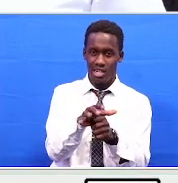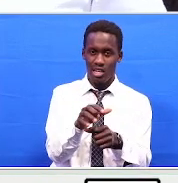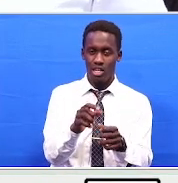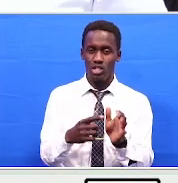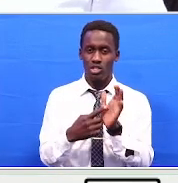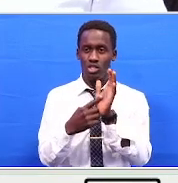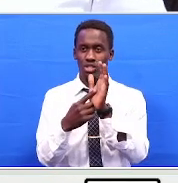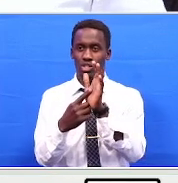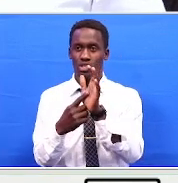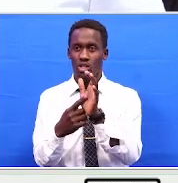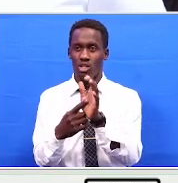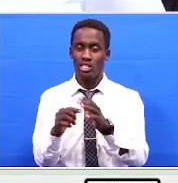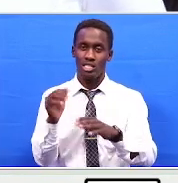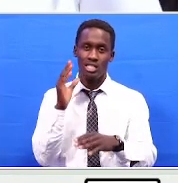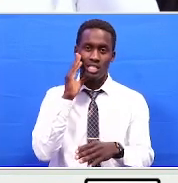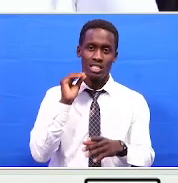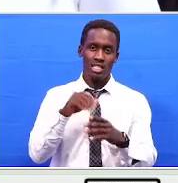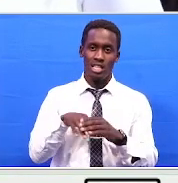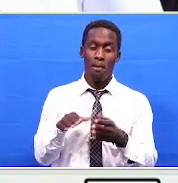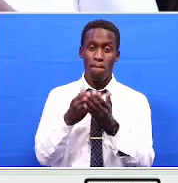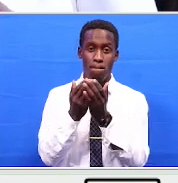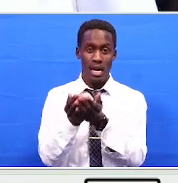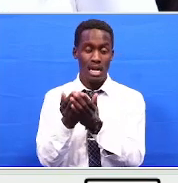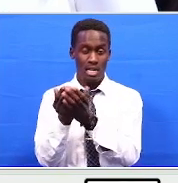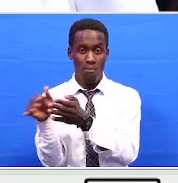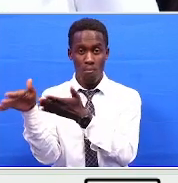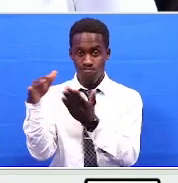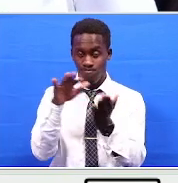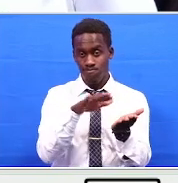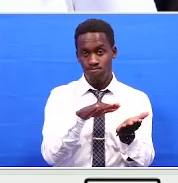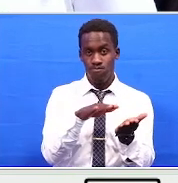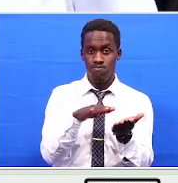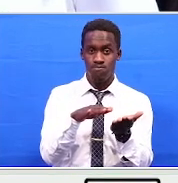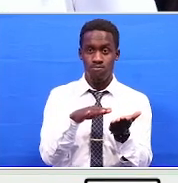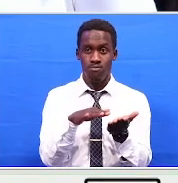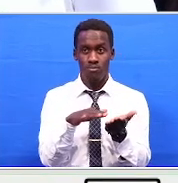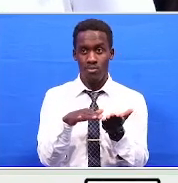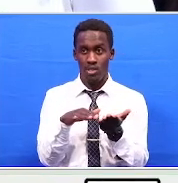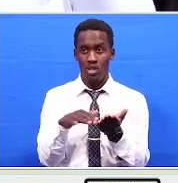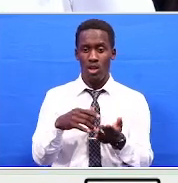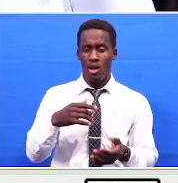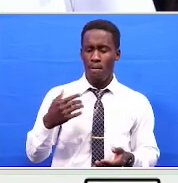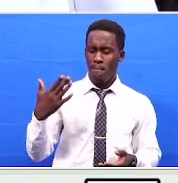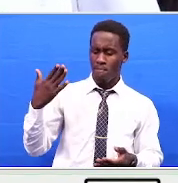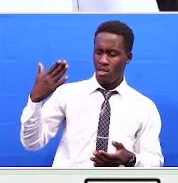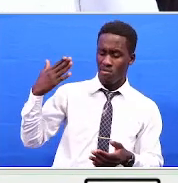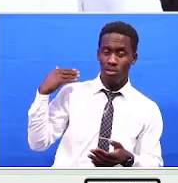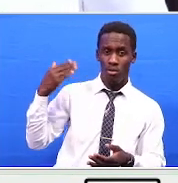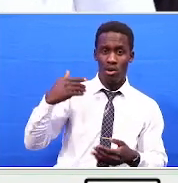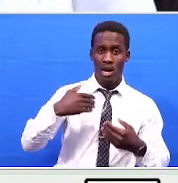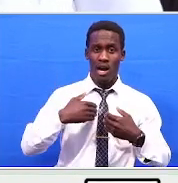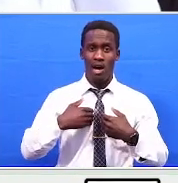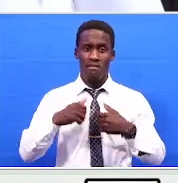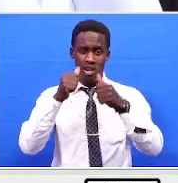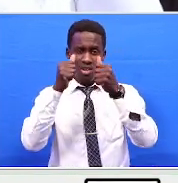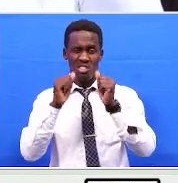the Achilles heel of the maritime sector, because there before we had no notice, or we didn't pay attention to, well,